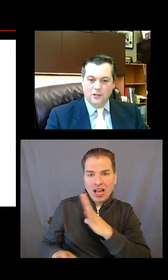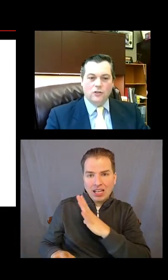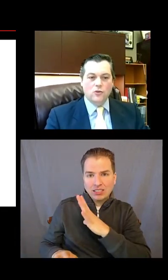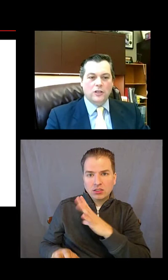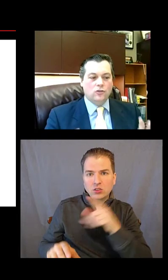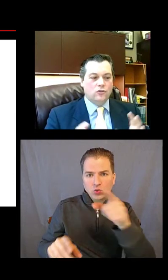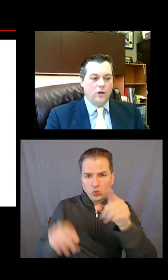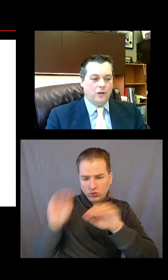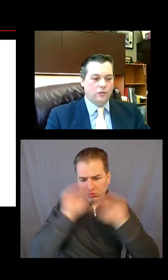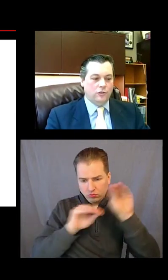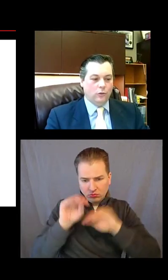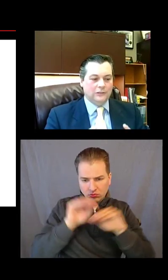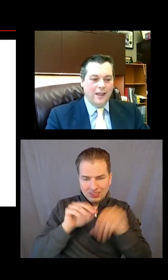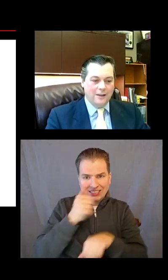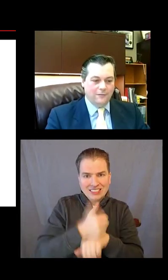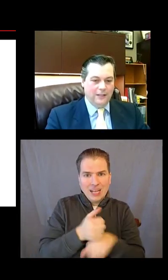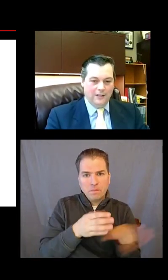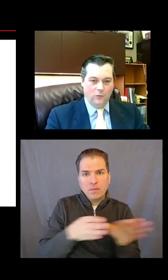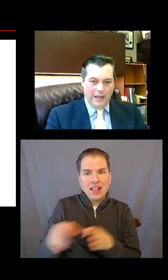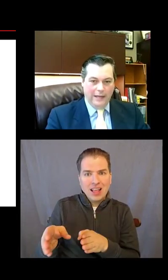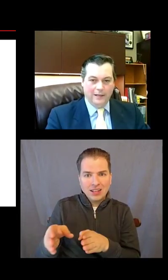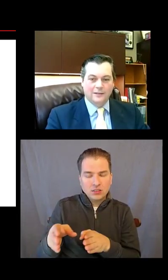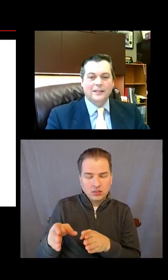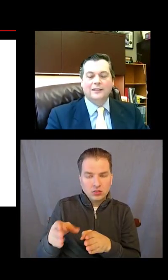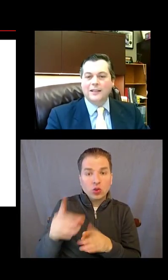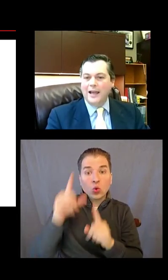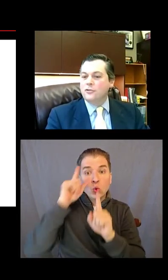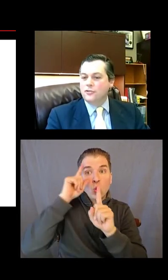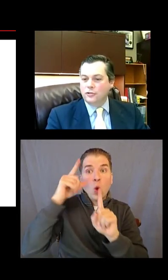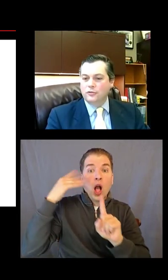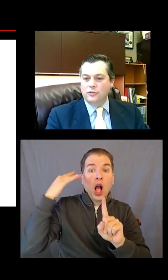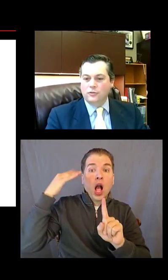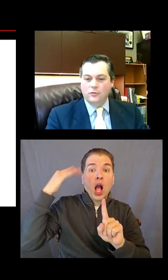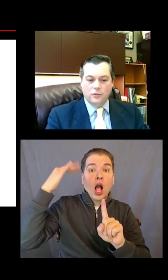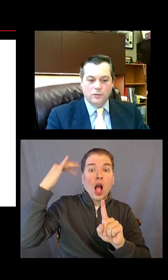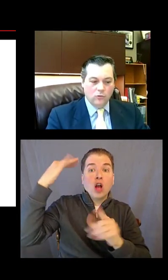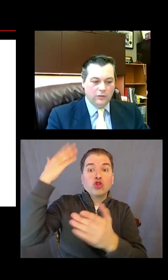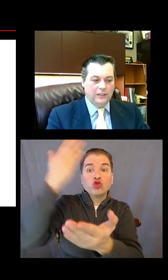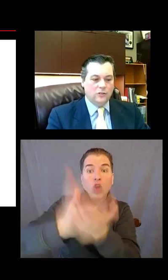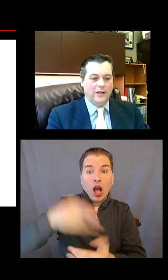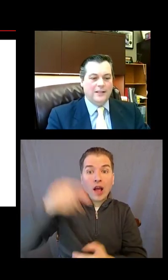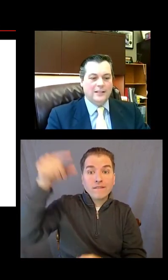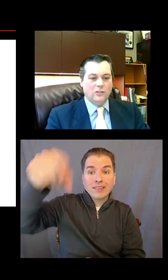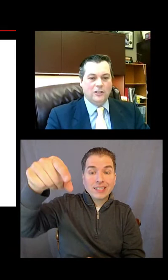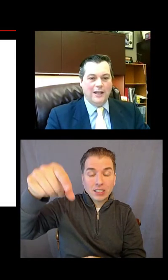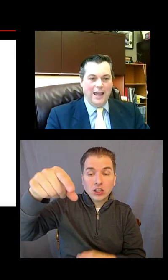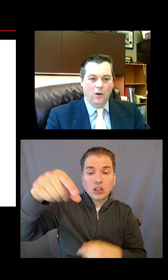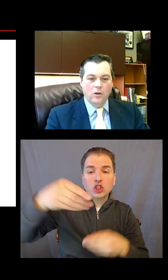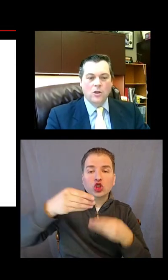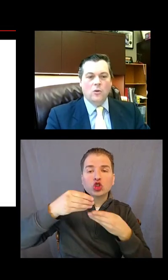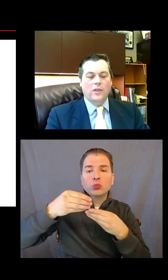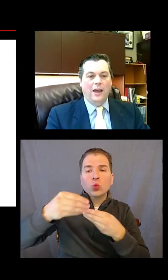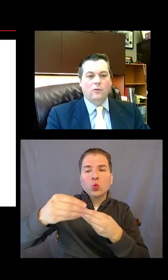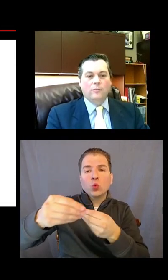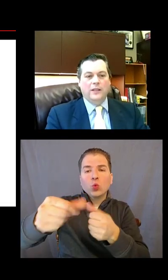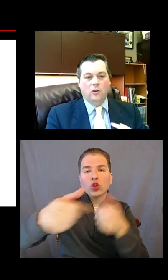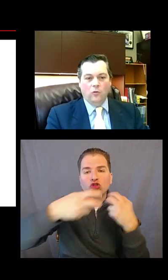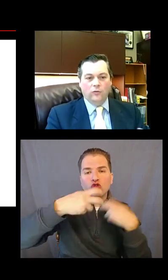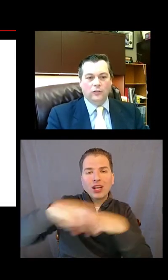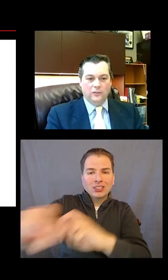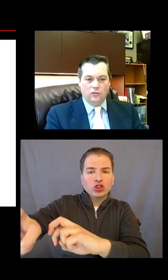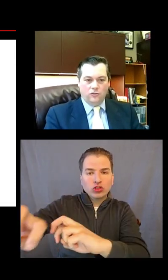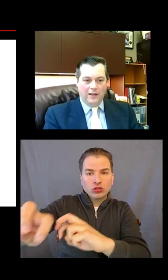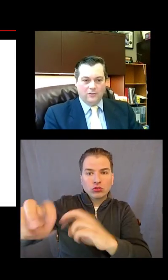of it, you can structure your life in a way that allows you to smoothly transition out without